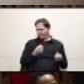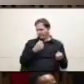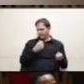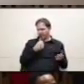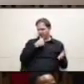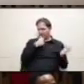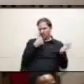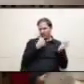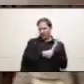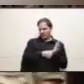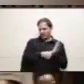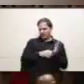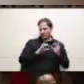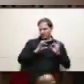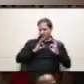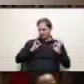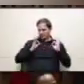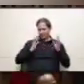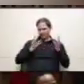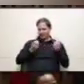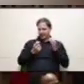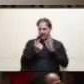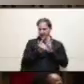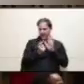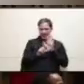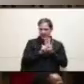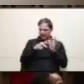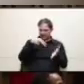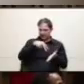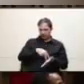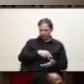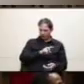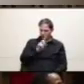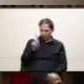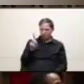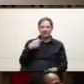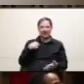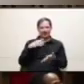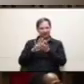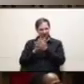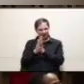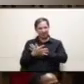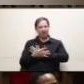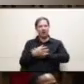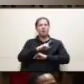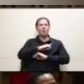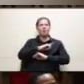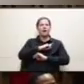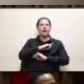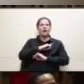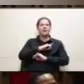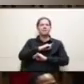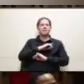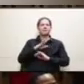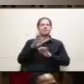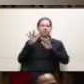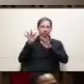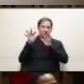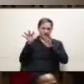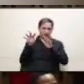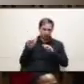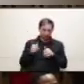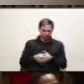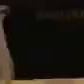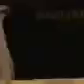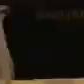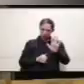so he will come to work. And then there were those disruptions because the municipal manager was brought. Okay, let's just sort